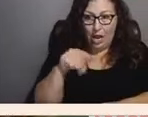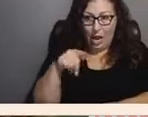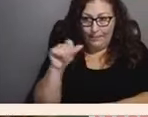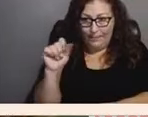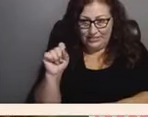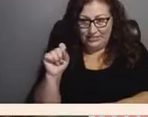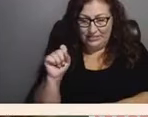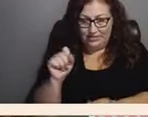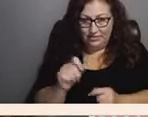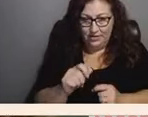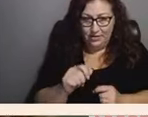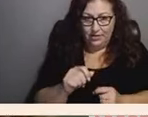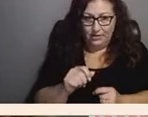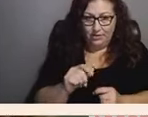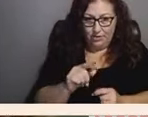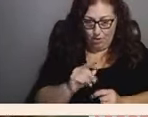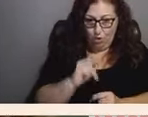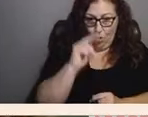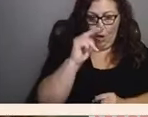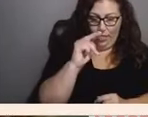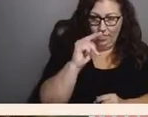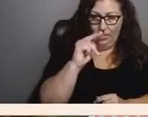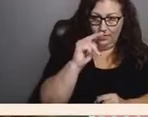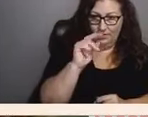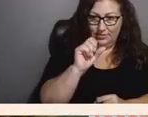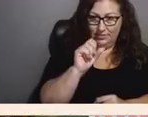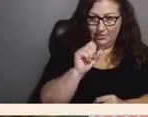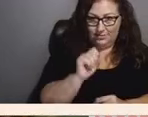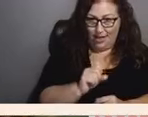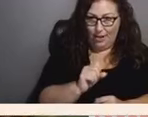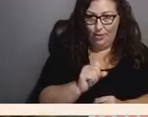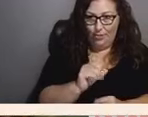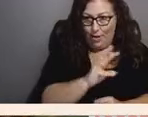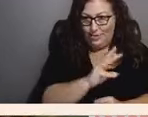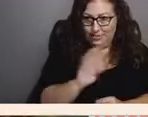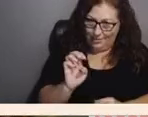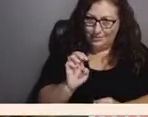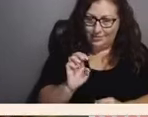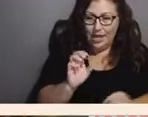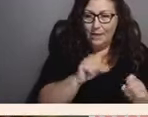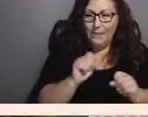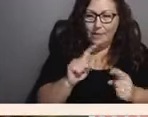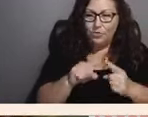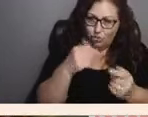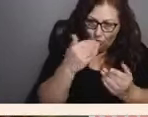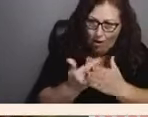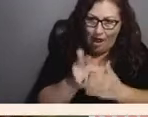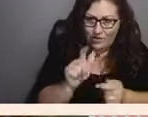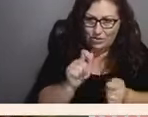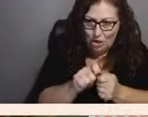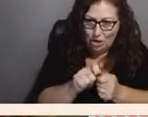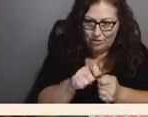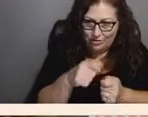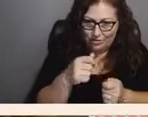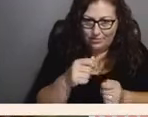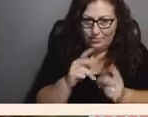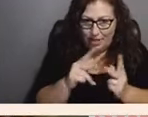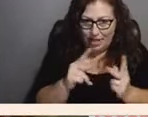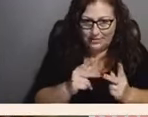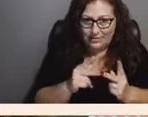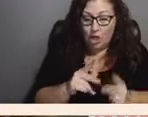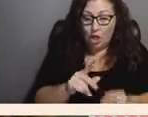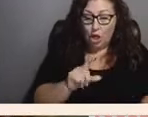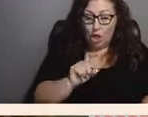your north, to be able to get to a certain destination. Your X in the